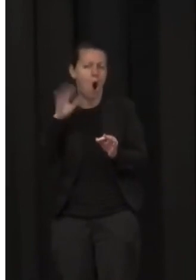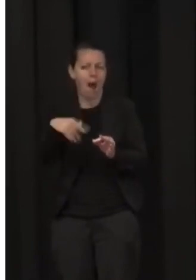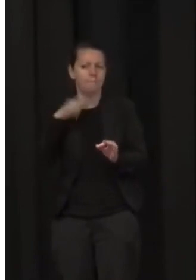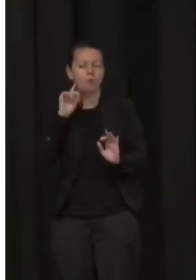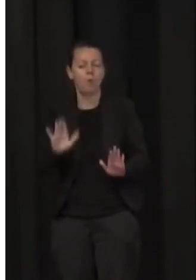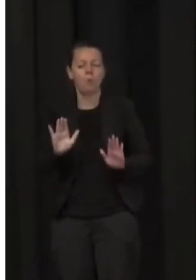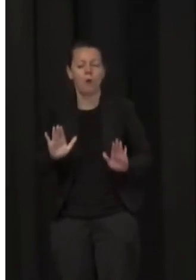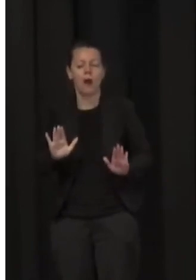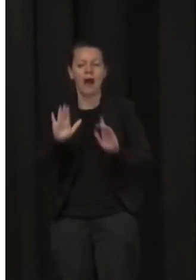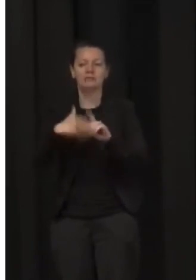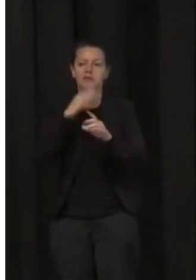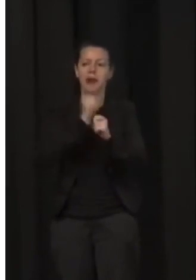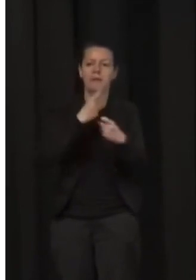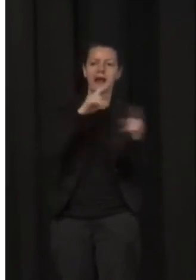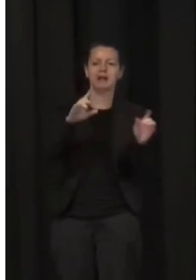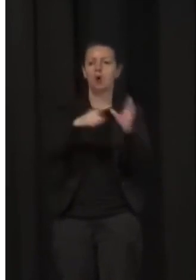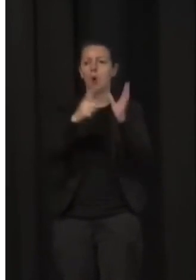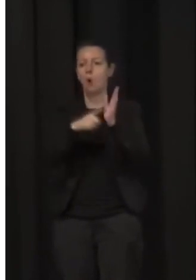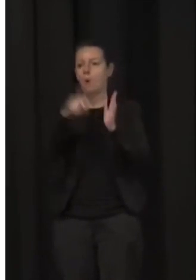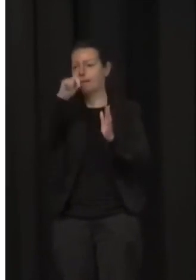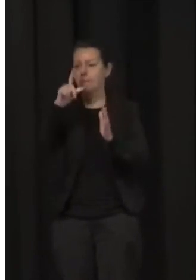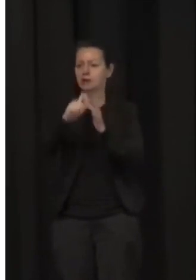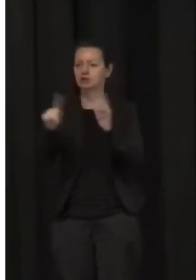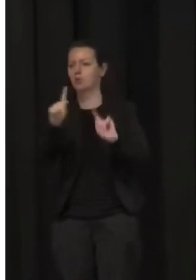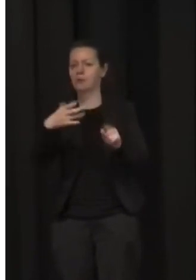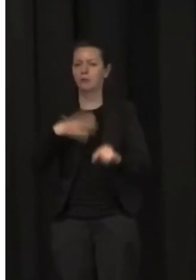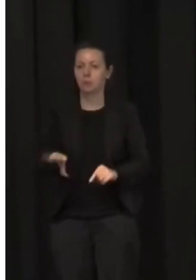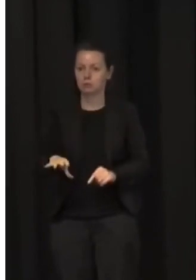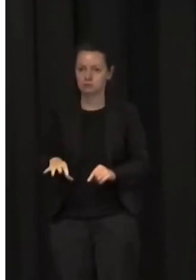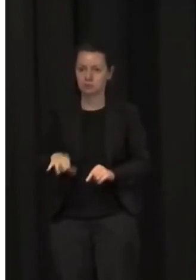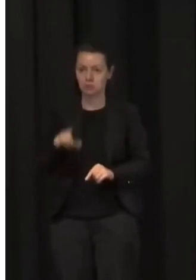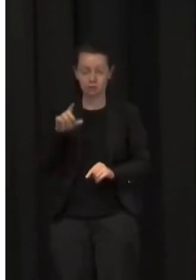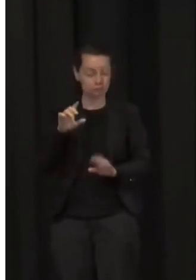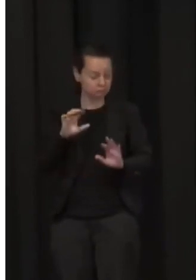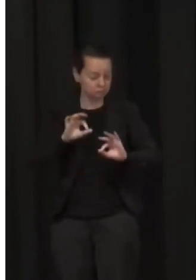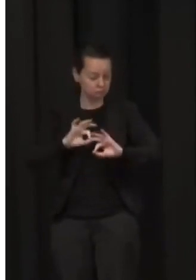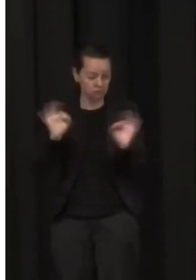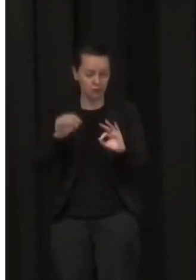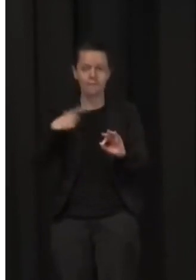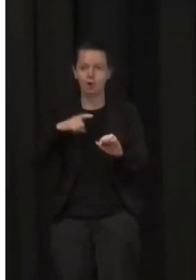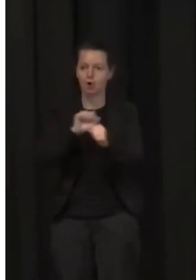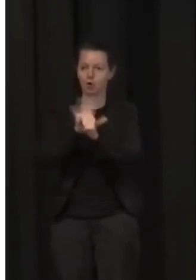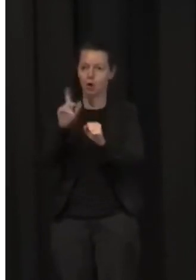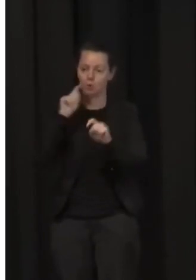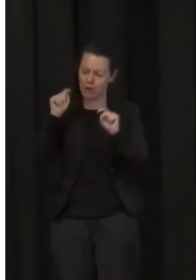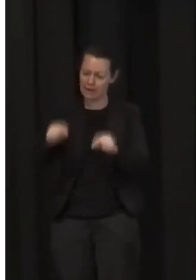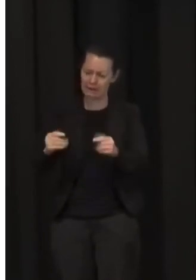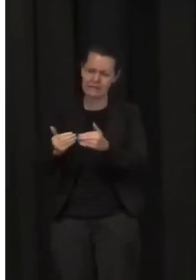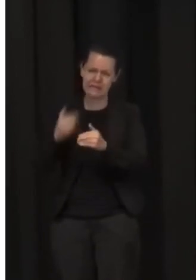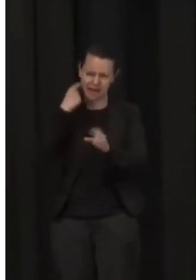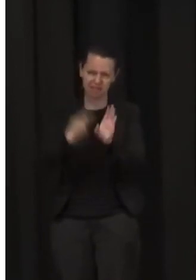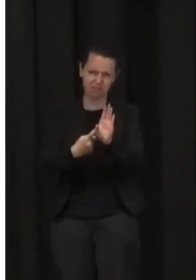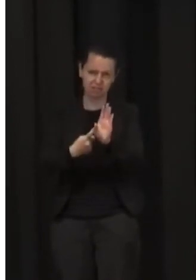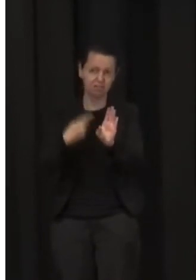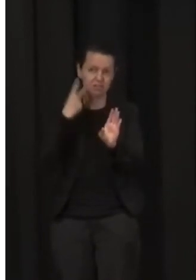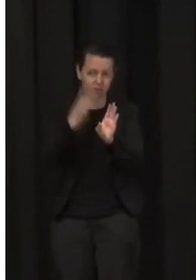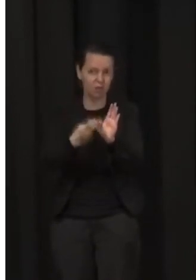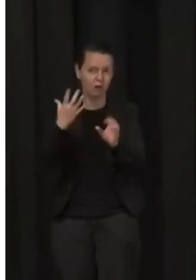want to think you're waiting out, you won't wait out the virus, because the virus will be here for a long time, and your only protection against it is